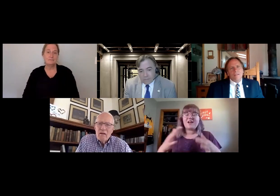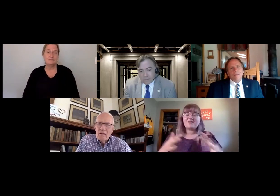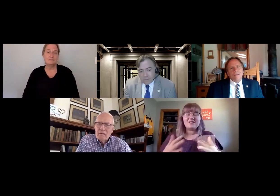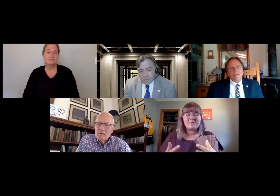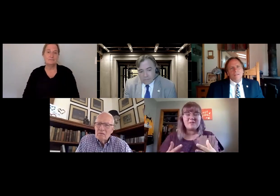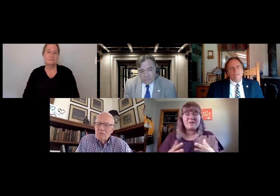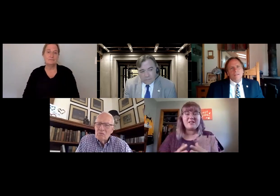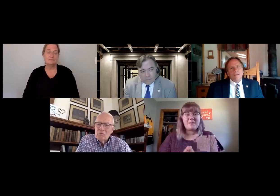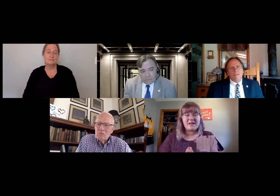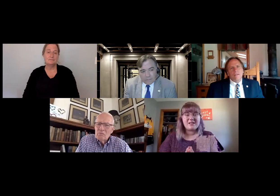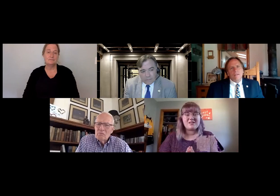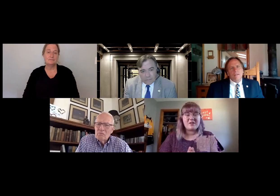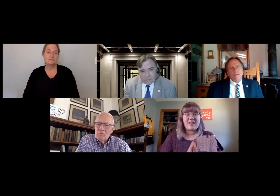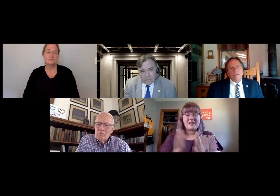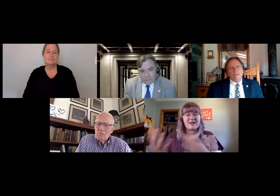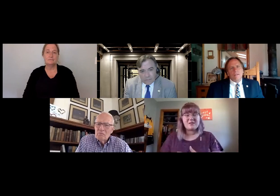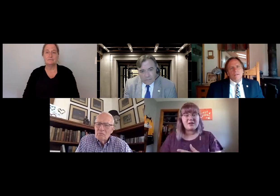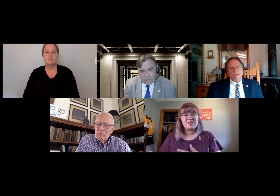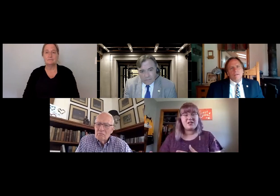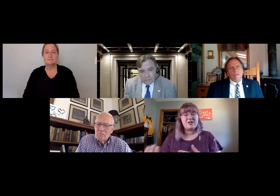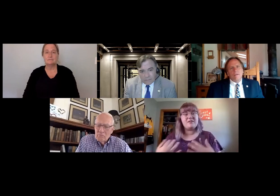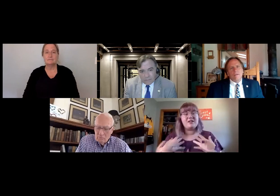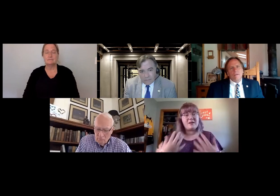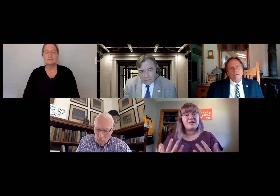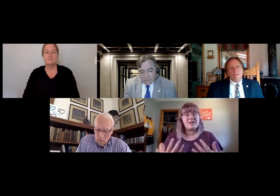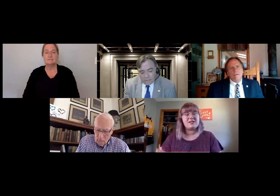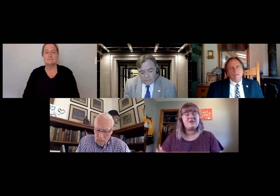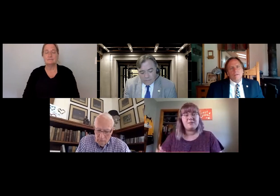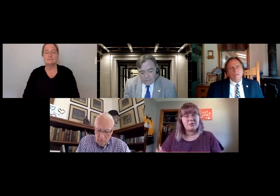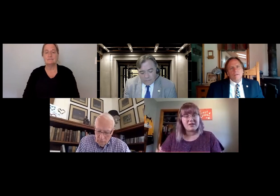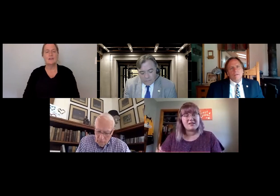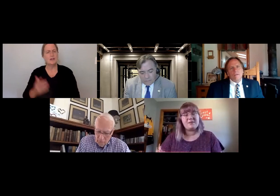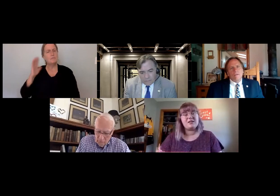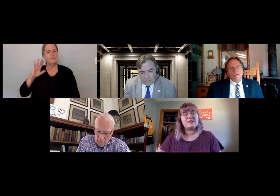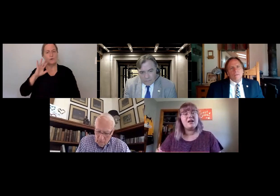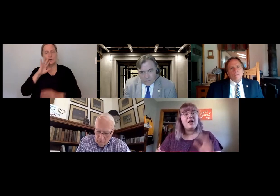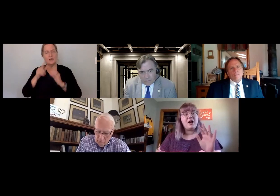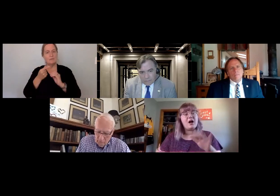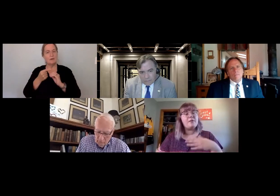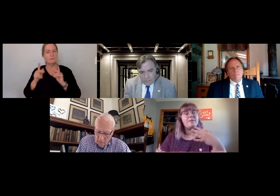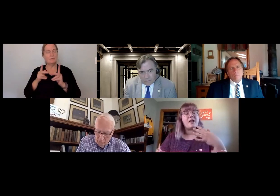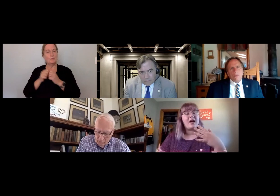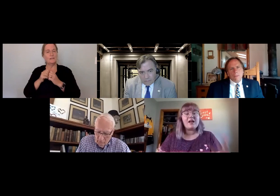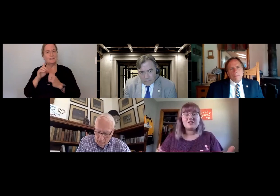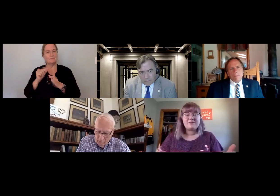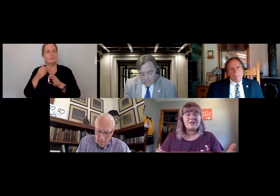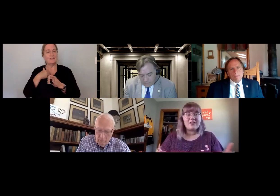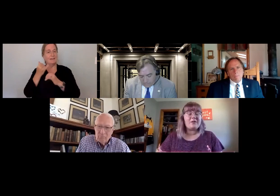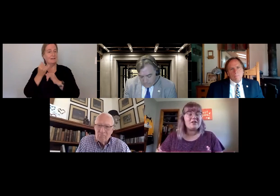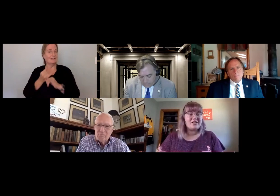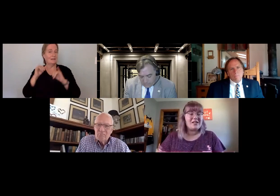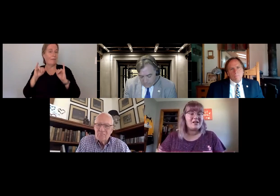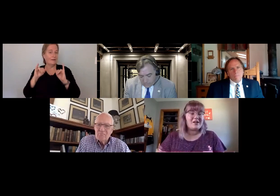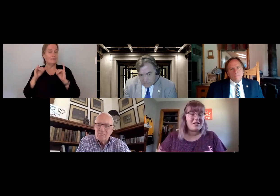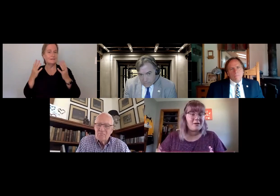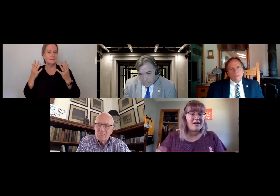We've talked a little bit about independence during that last question of independence of people with disabilities. I actually found another